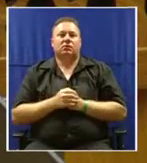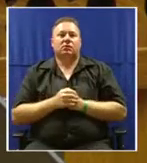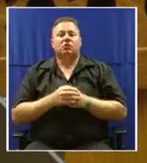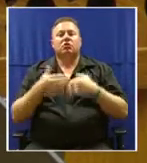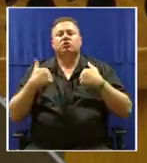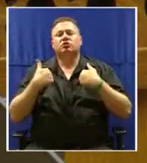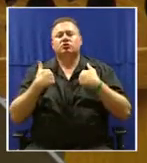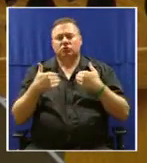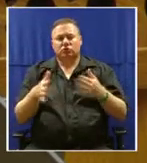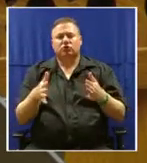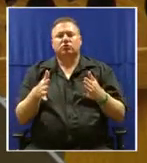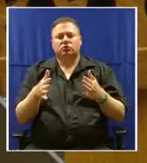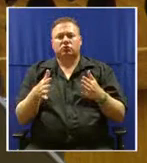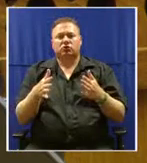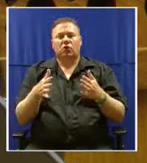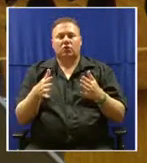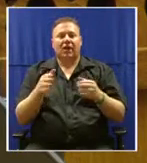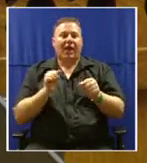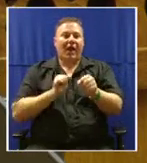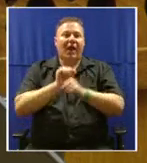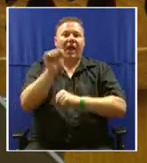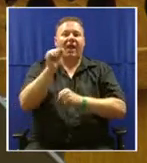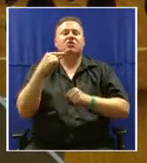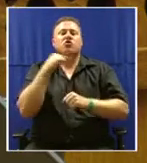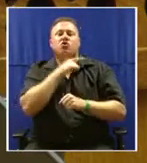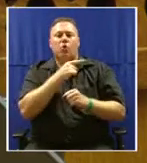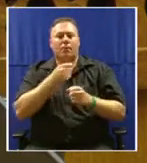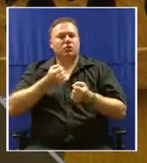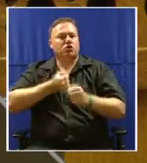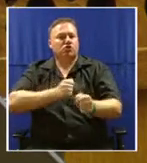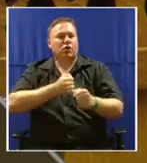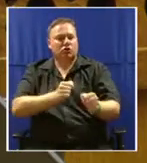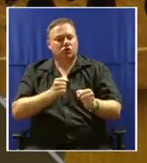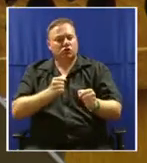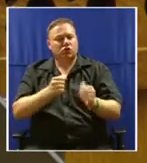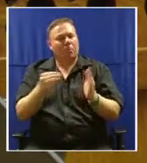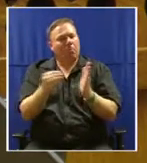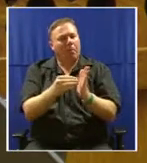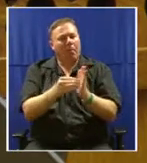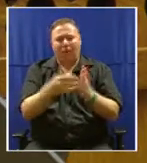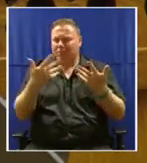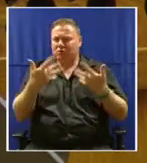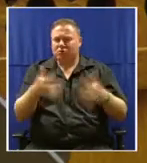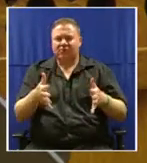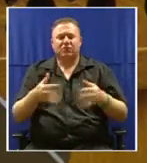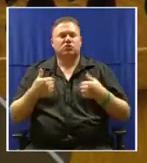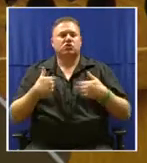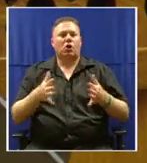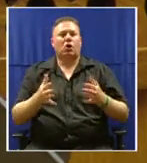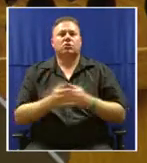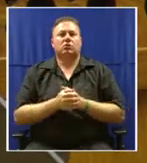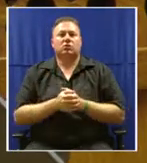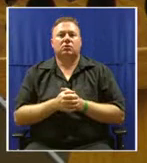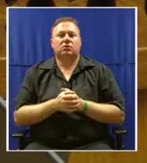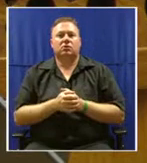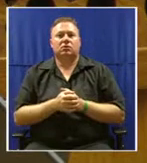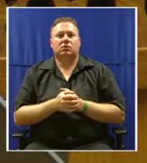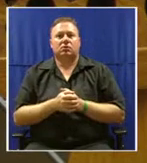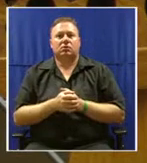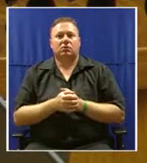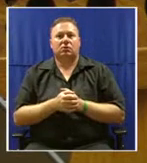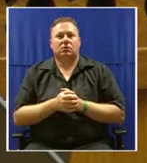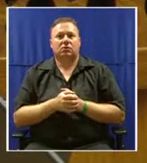implementation of the National Anti-Corruption Strategy, which lays the basis for a comprehensive